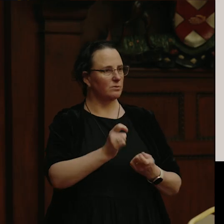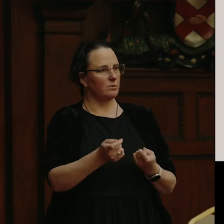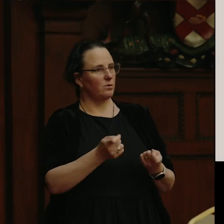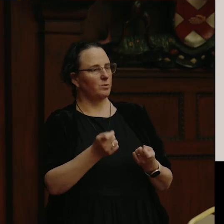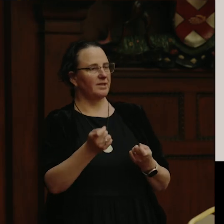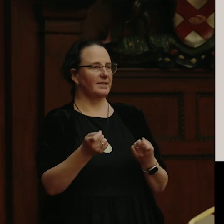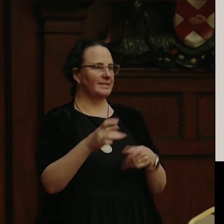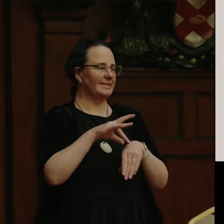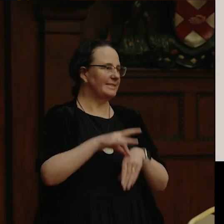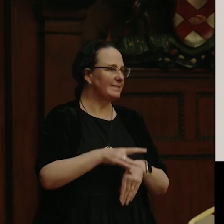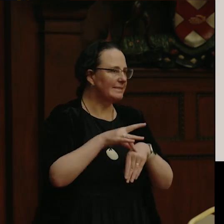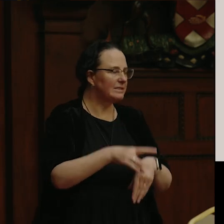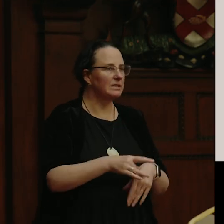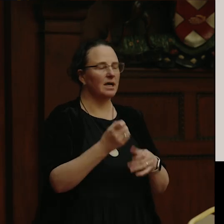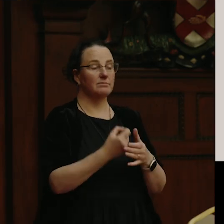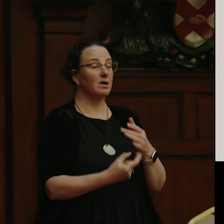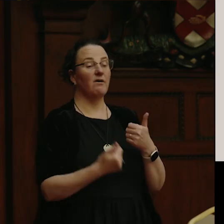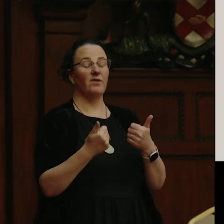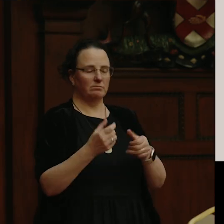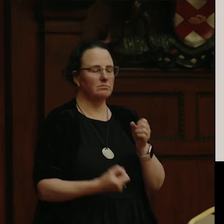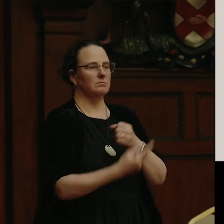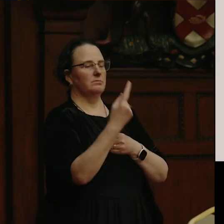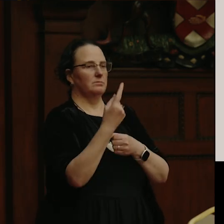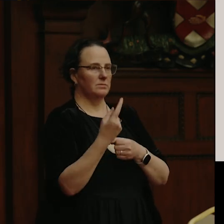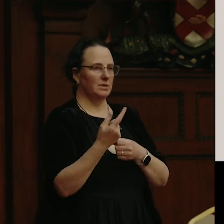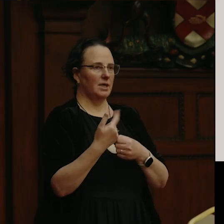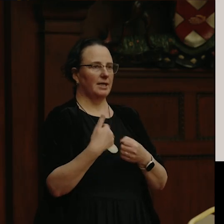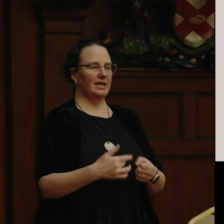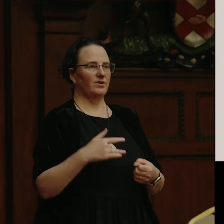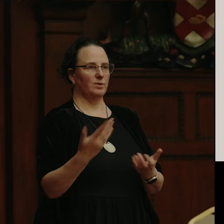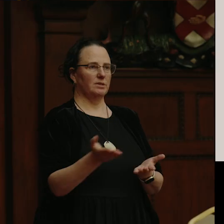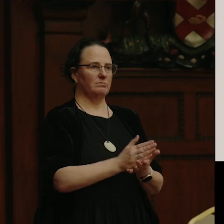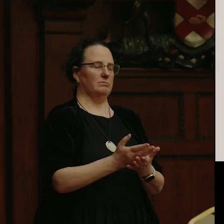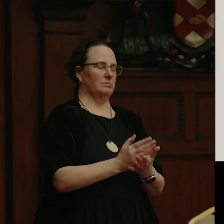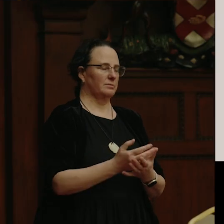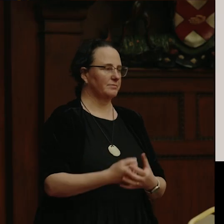the unpredictability and learning to live with uncertainty.